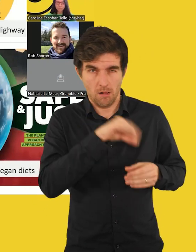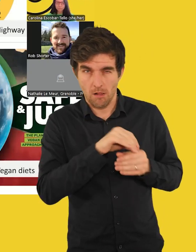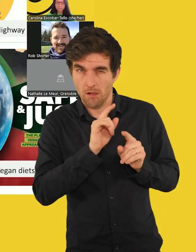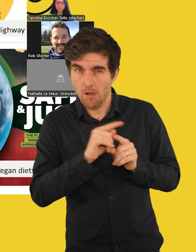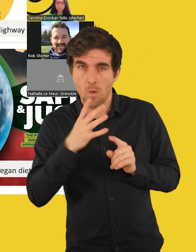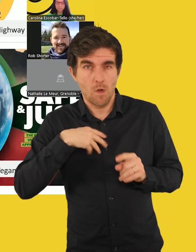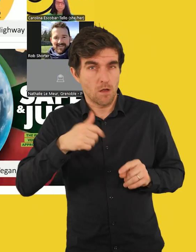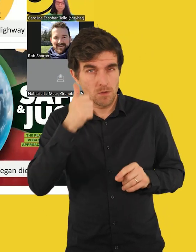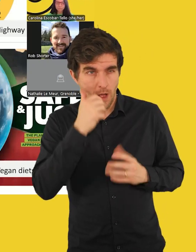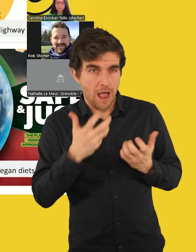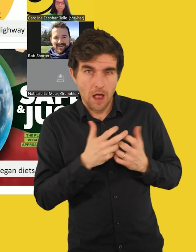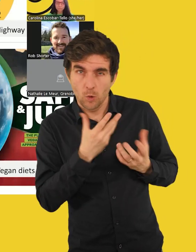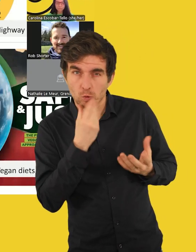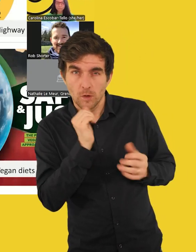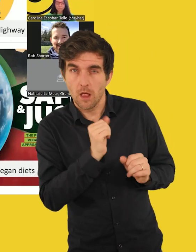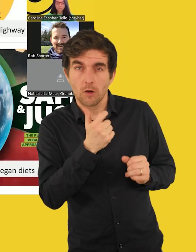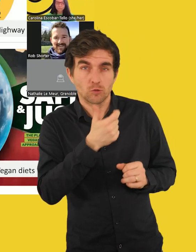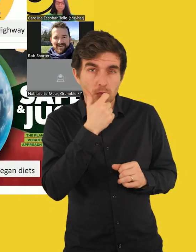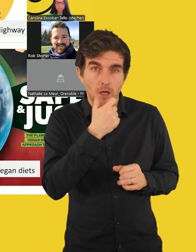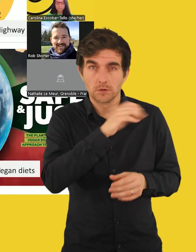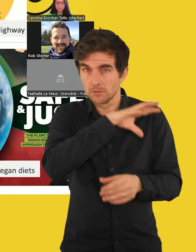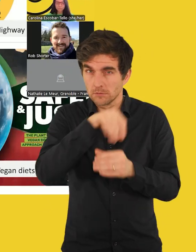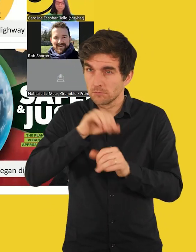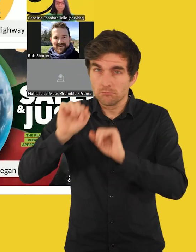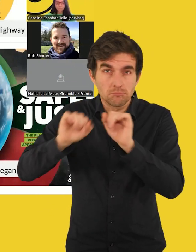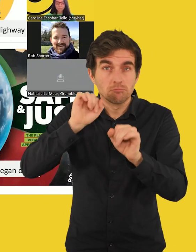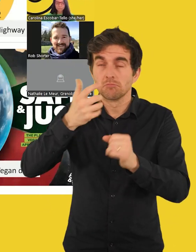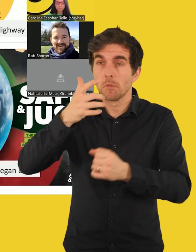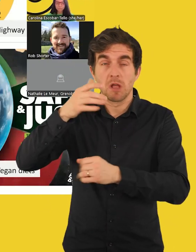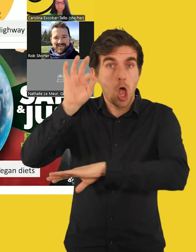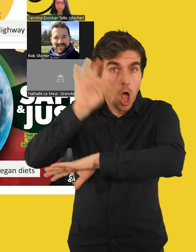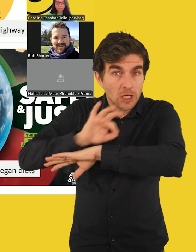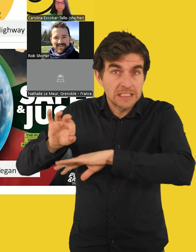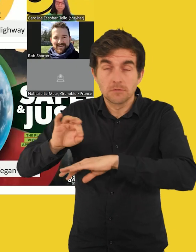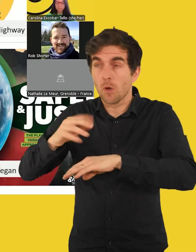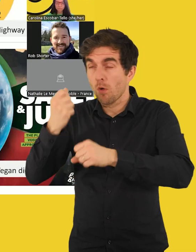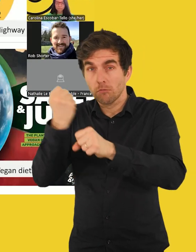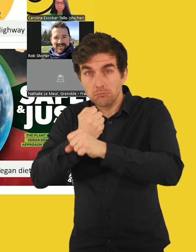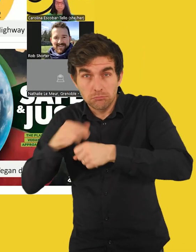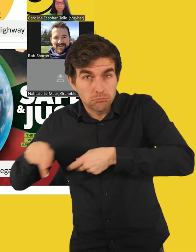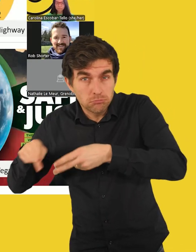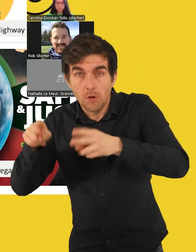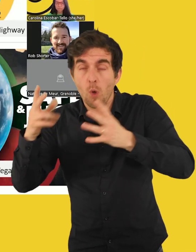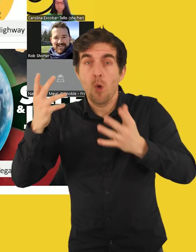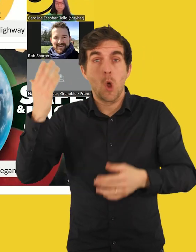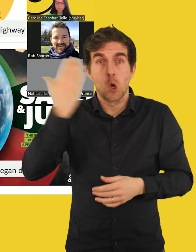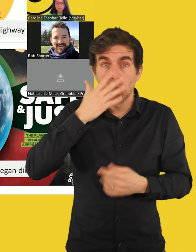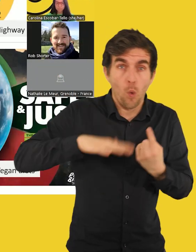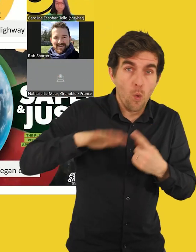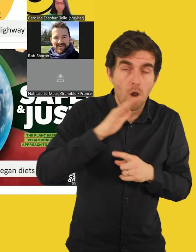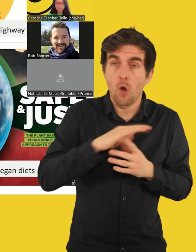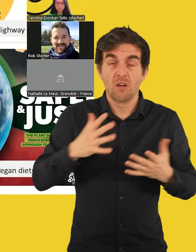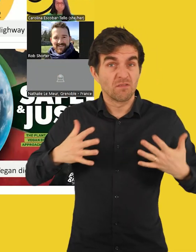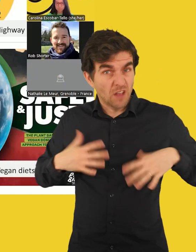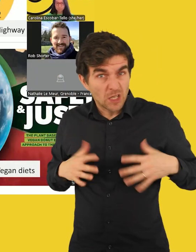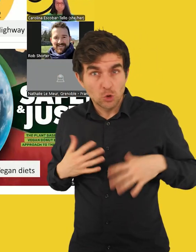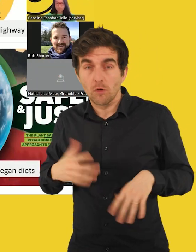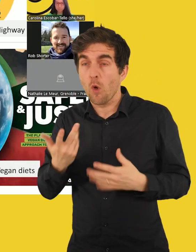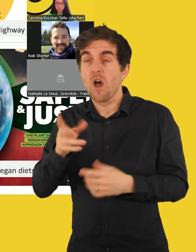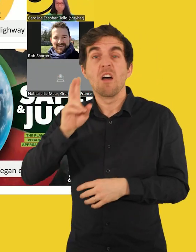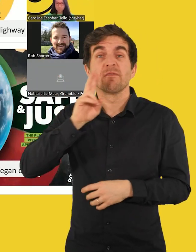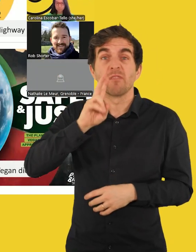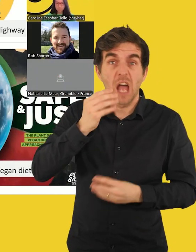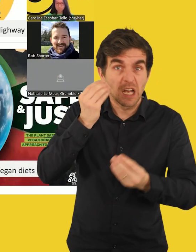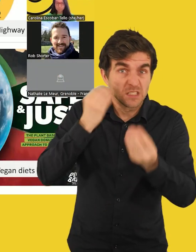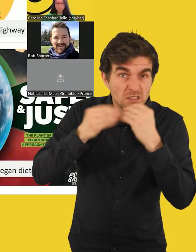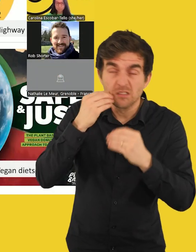different sectors wanting to use the donut for the built environment, or for architecture, or for highway maintenance, or in the realm of schools,